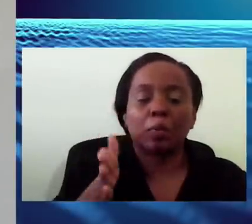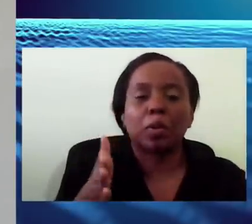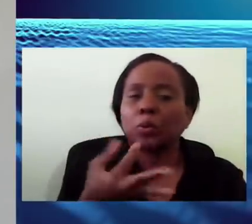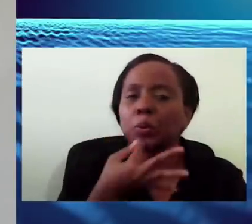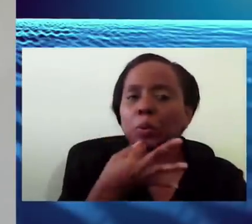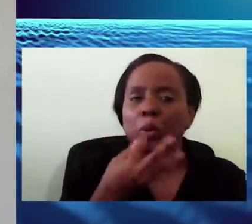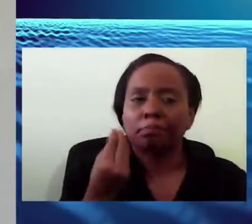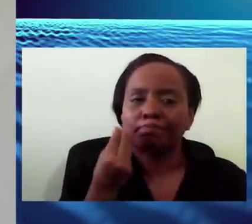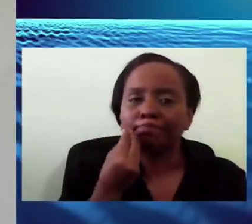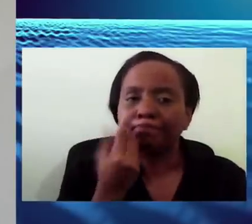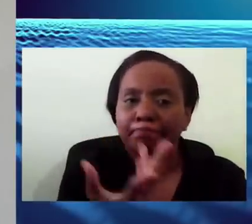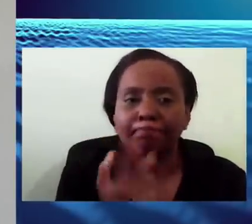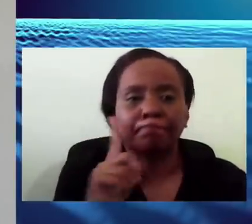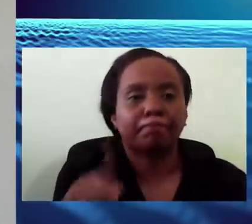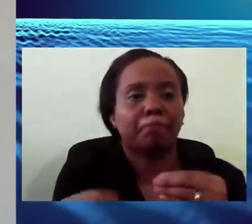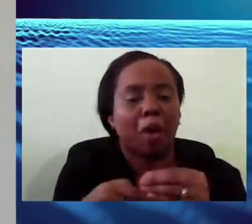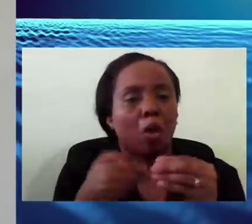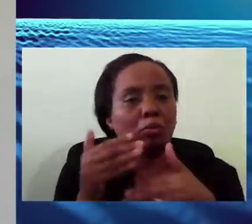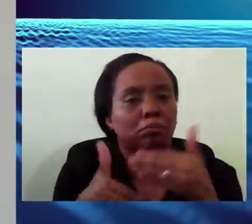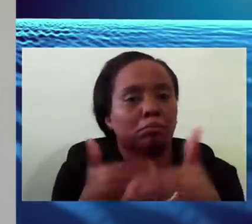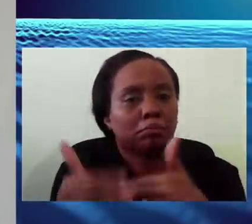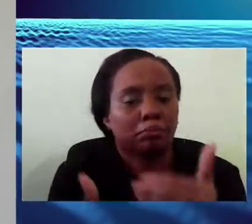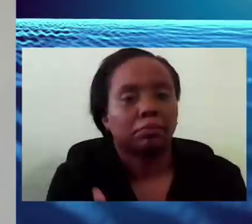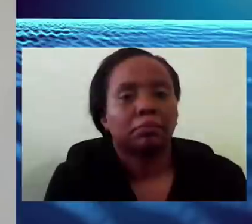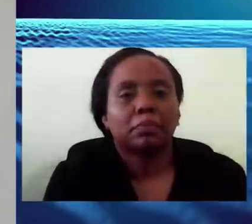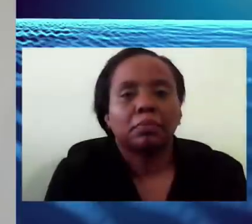say exactly what is happening in that regard.